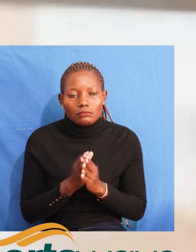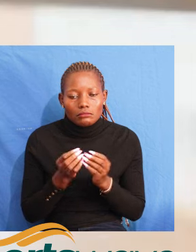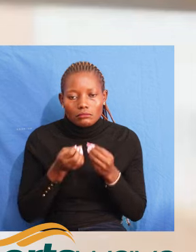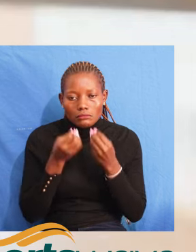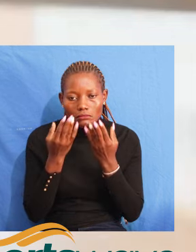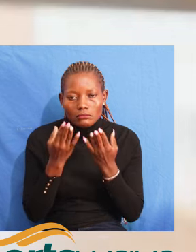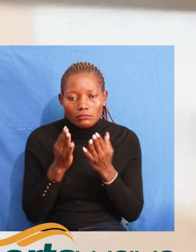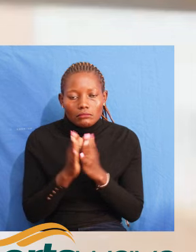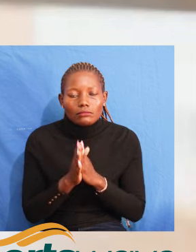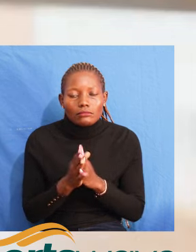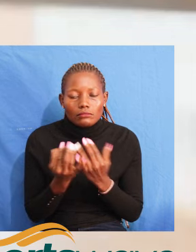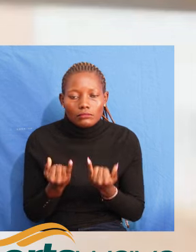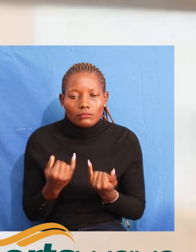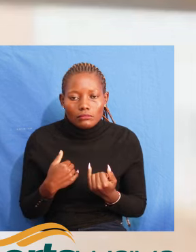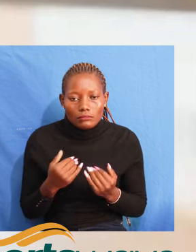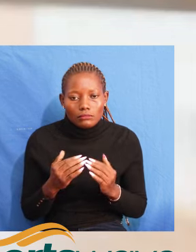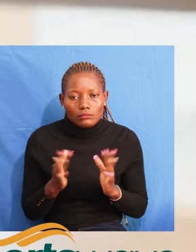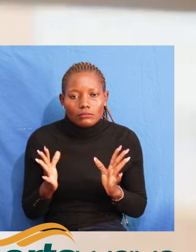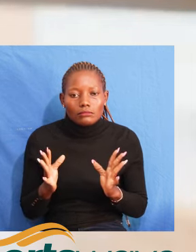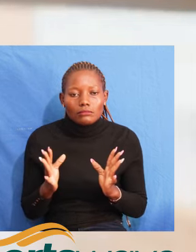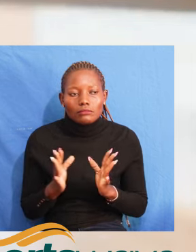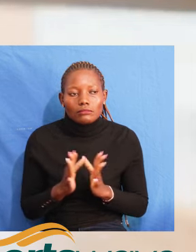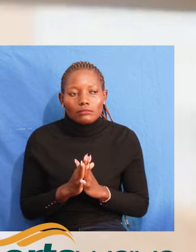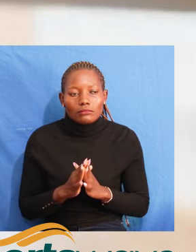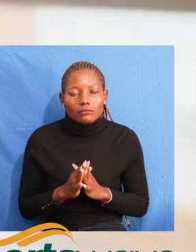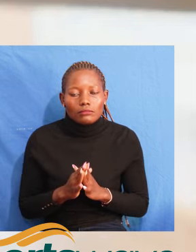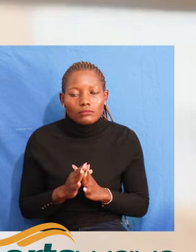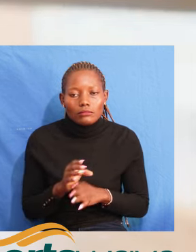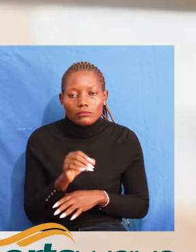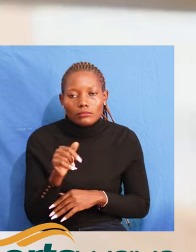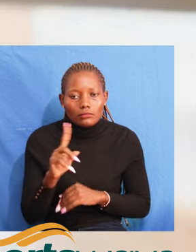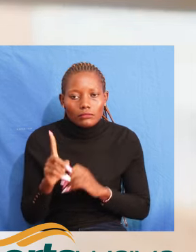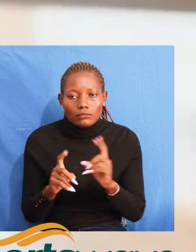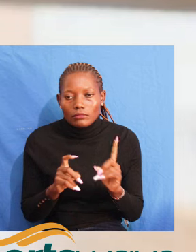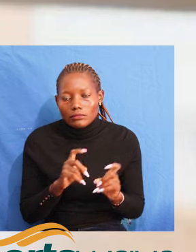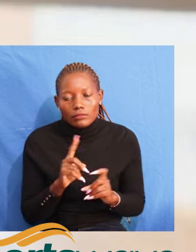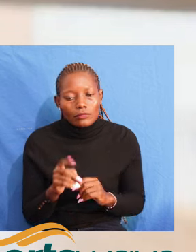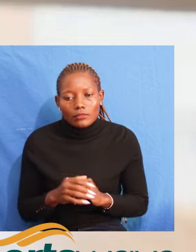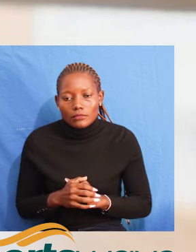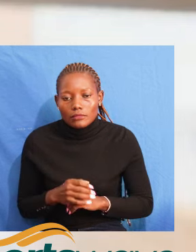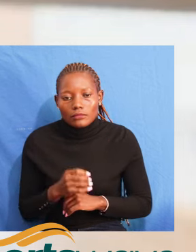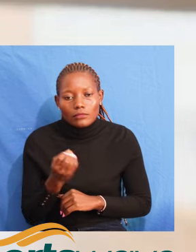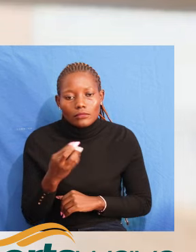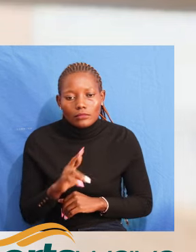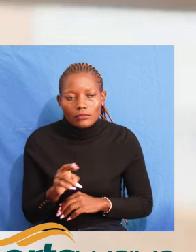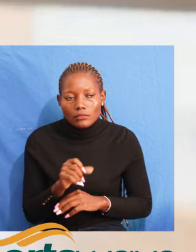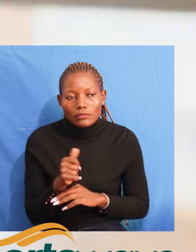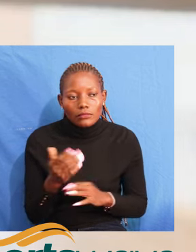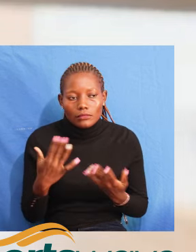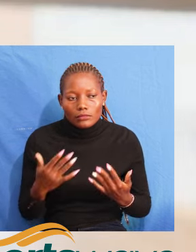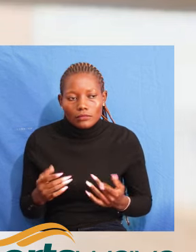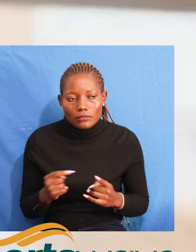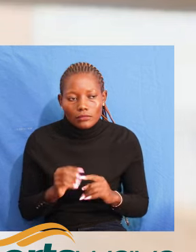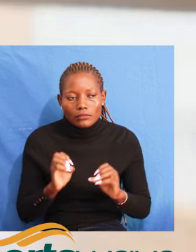So I will open the floor for any questions. Anyone who has anything to